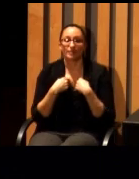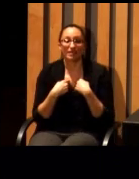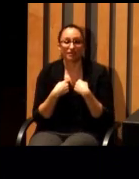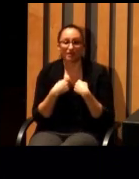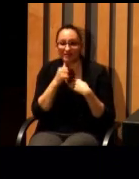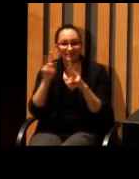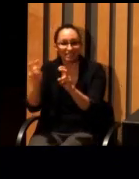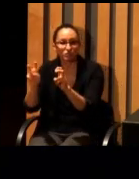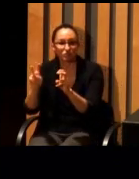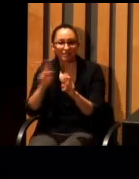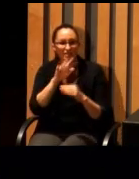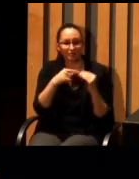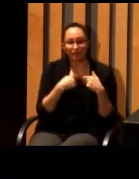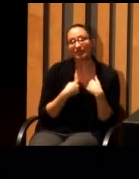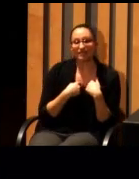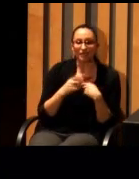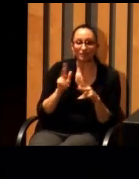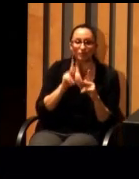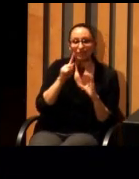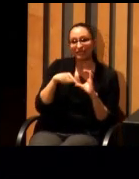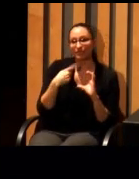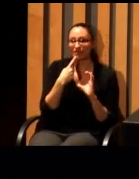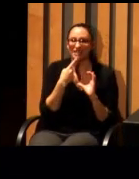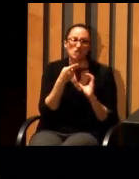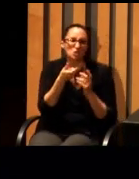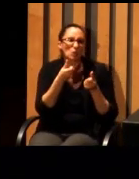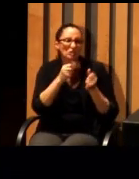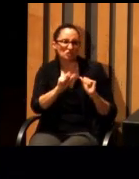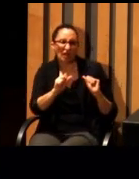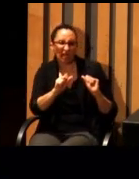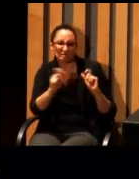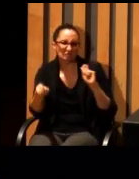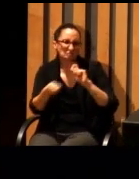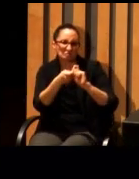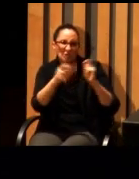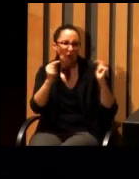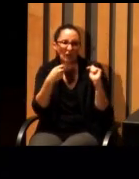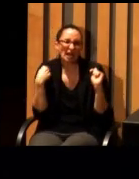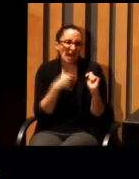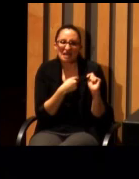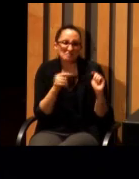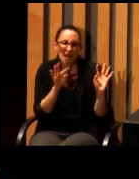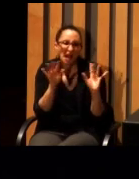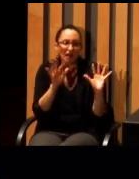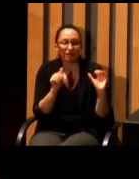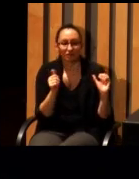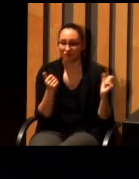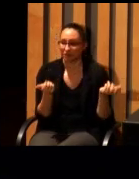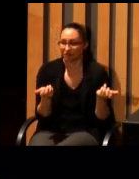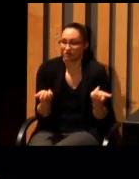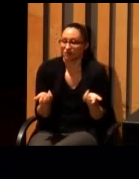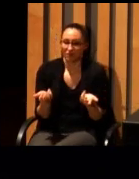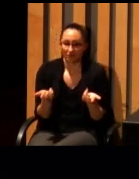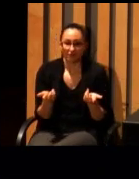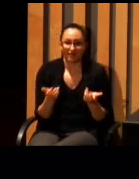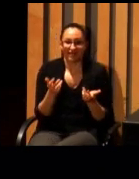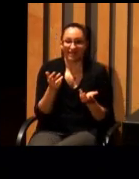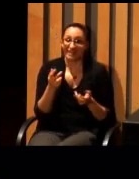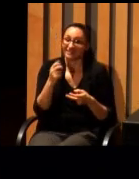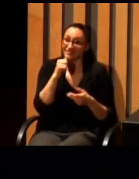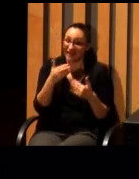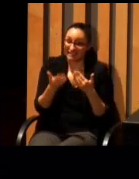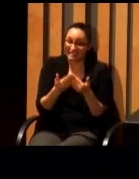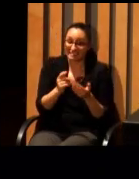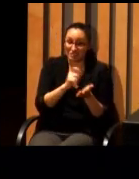all these nasty emails, and you're trying to spite us. And it was clear, it's kind of hard to write around the nickname when you're